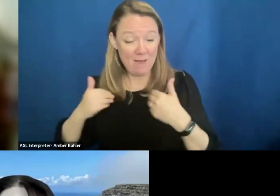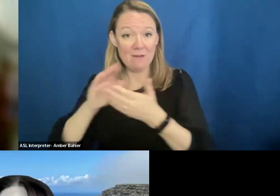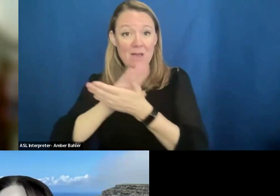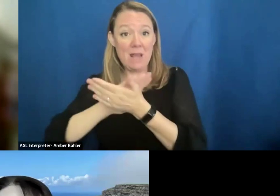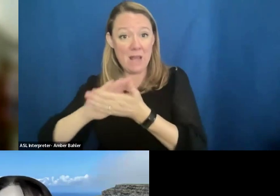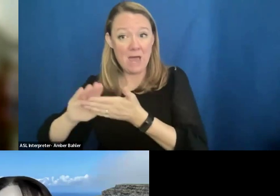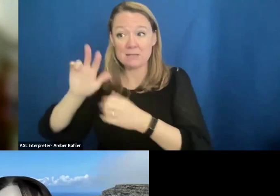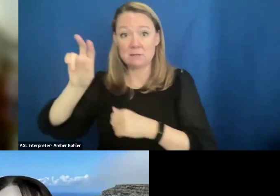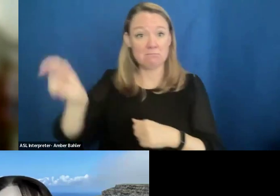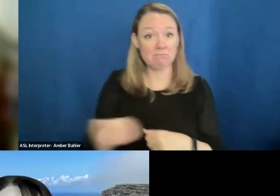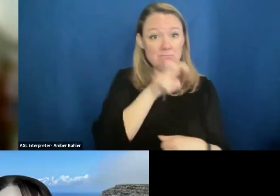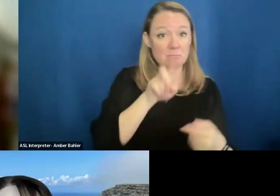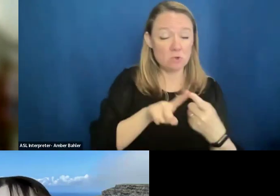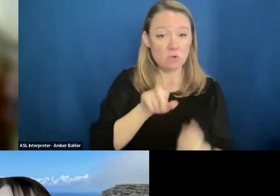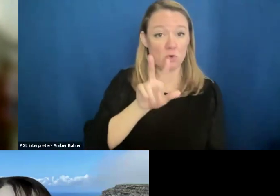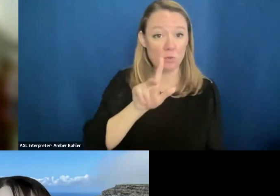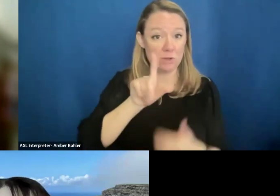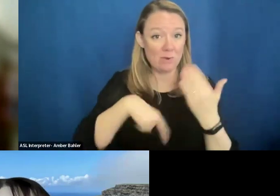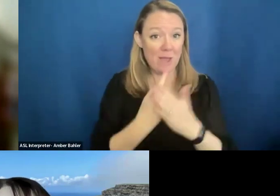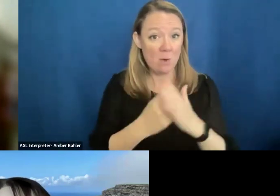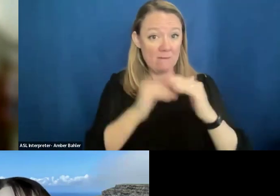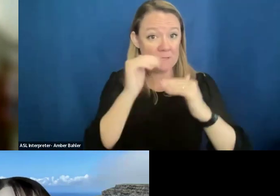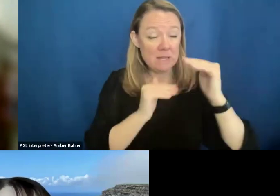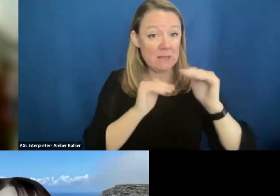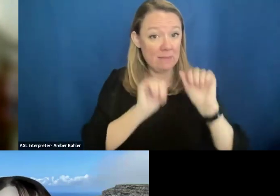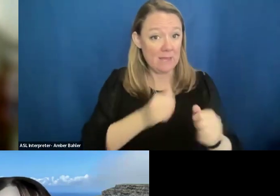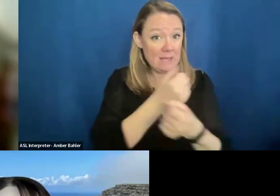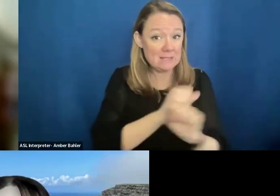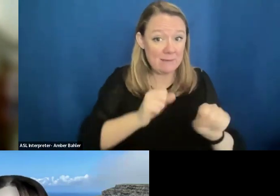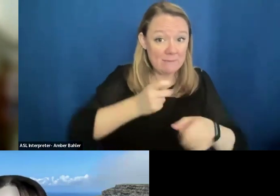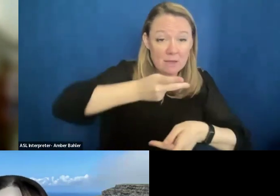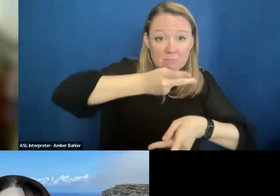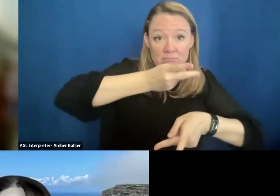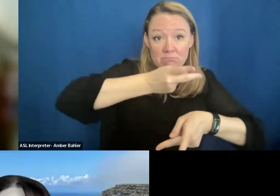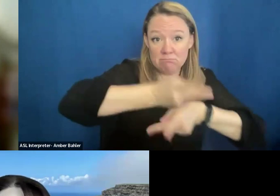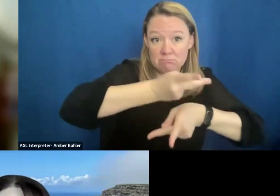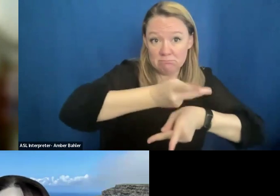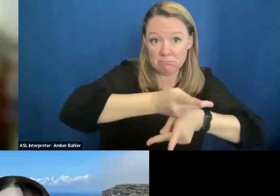care of them, I think that would be a measure of success for our system.